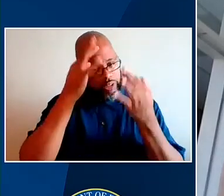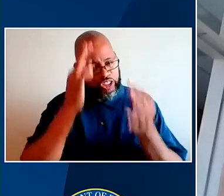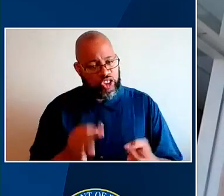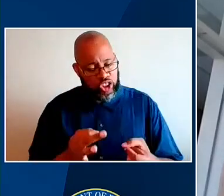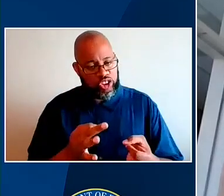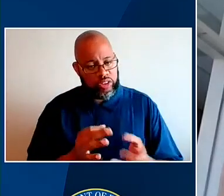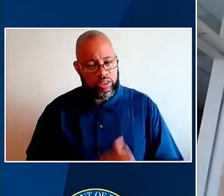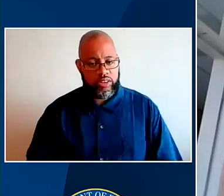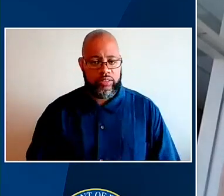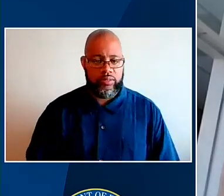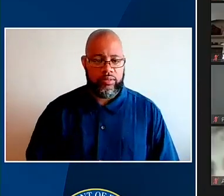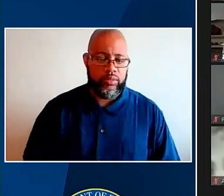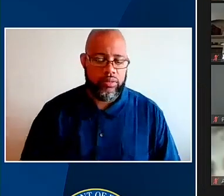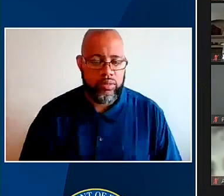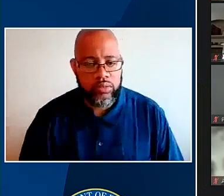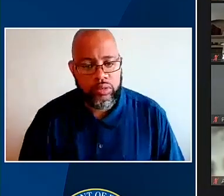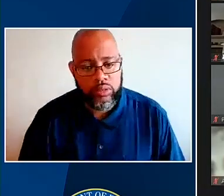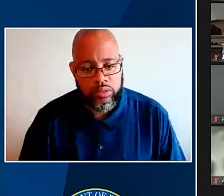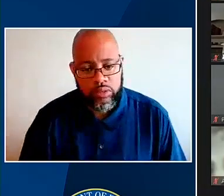this.